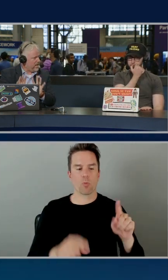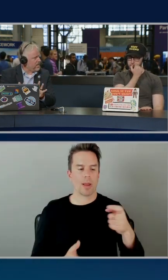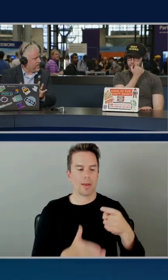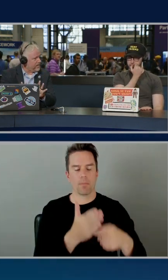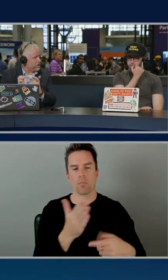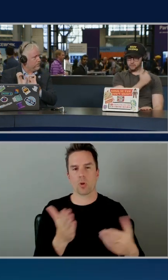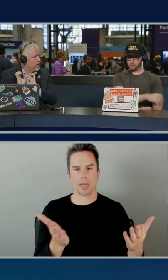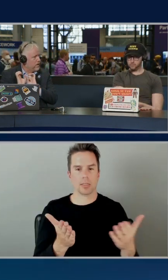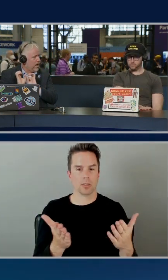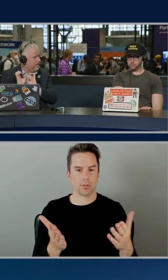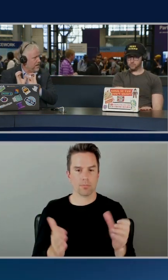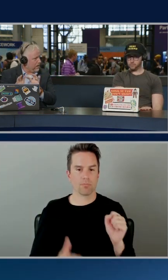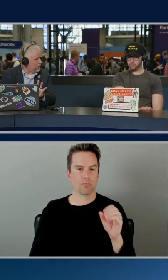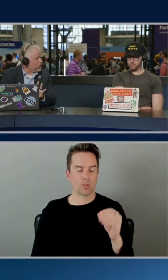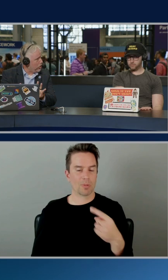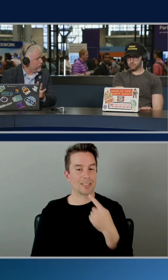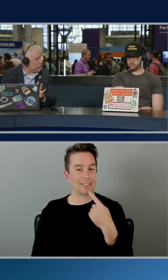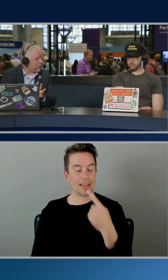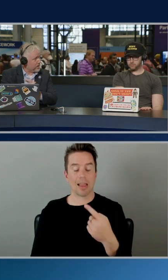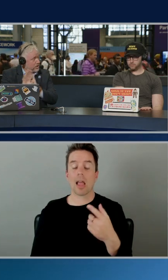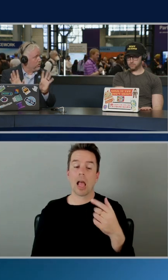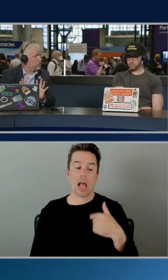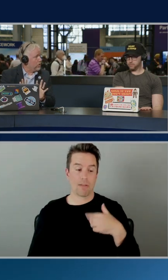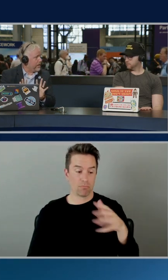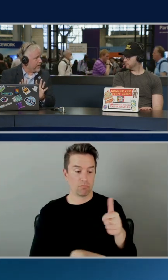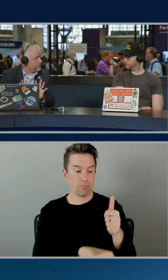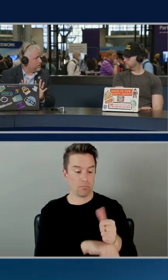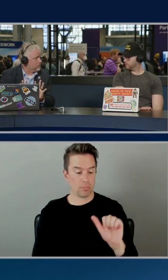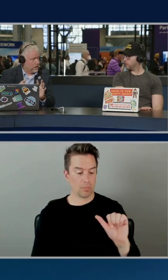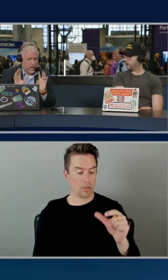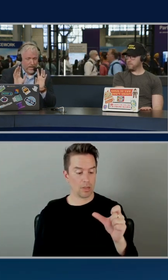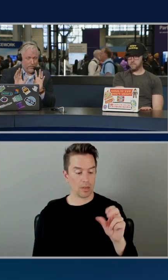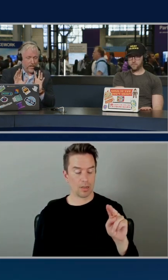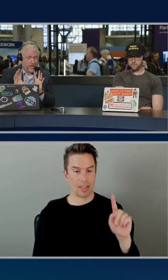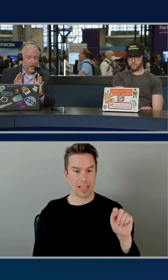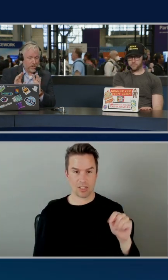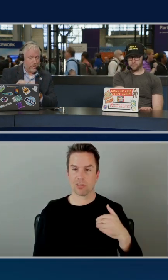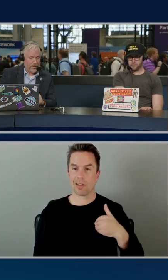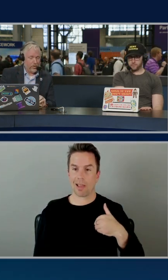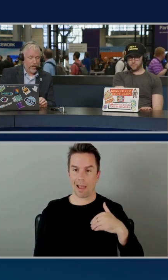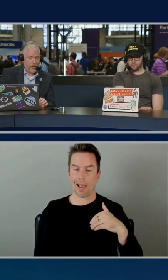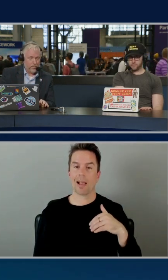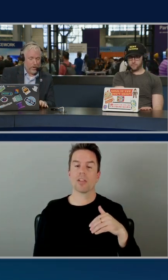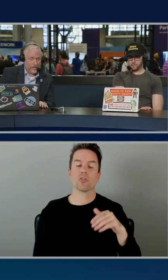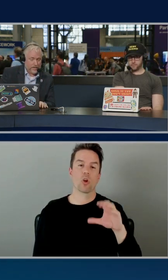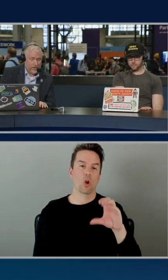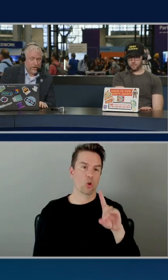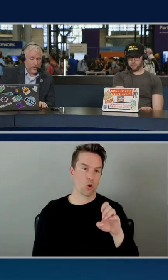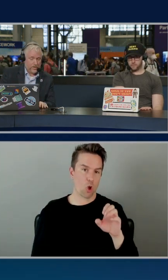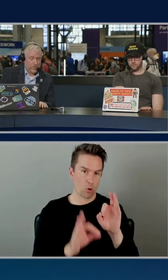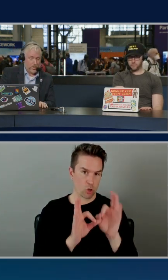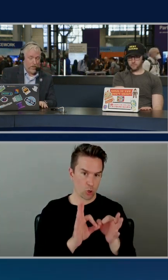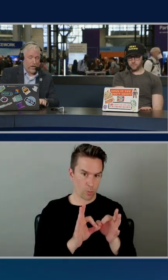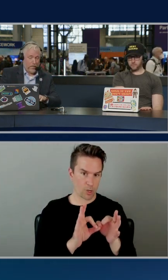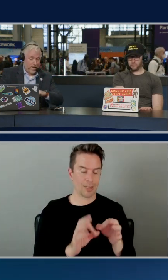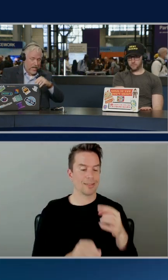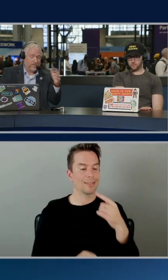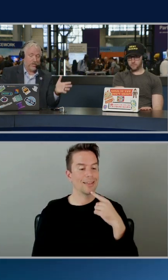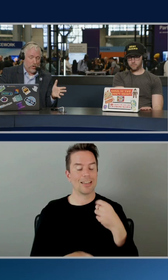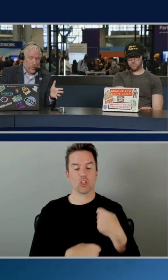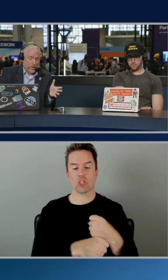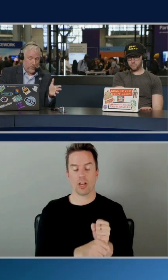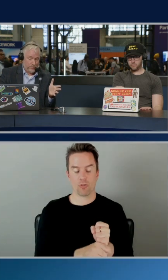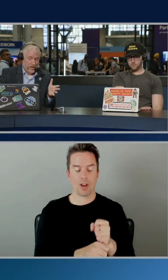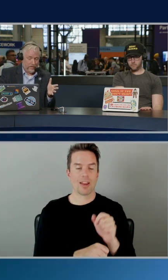I've created an agent. I've enabled Code Interpreter. That's the only tool it has. Okay. And I'm going to say, generate a random price series with a mean